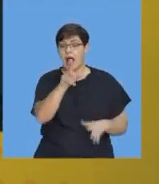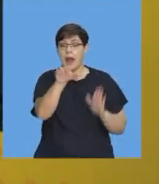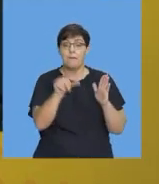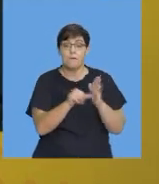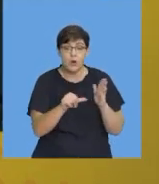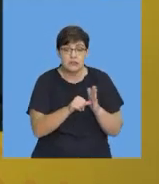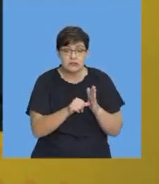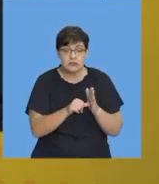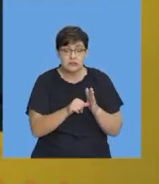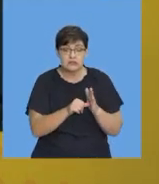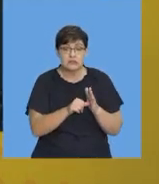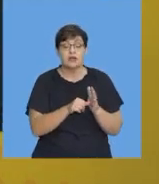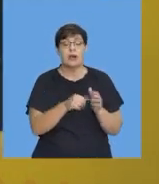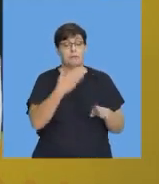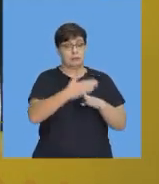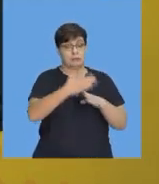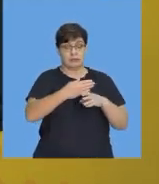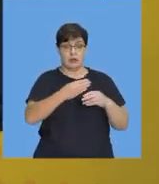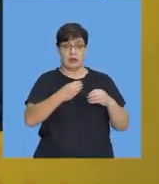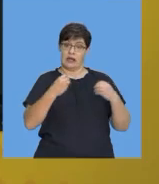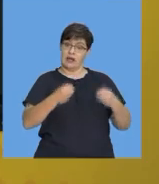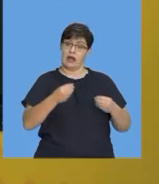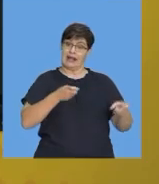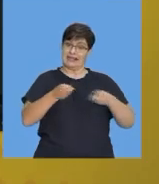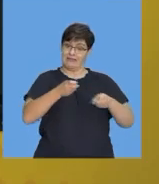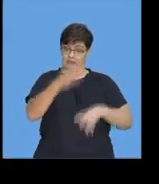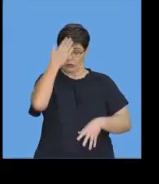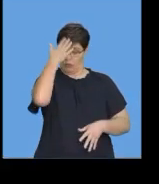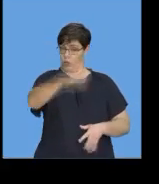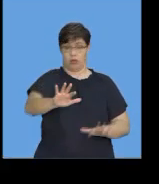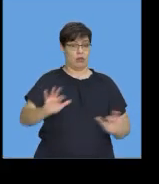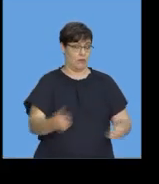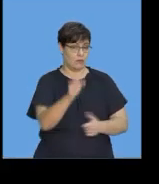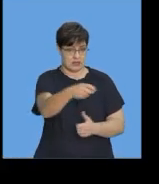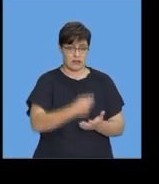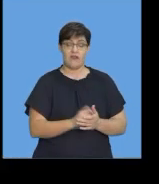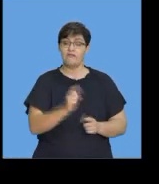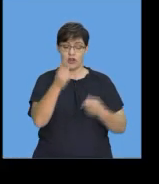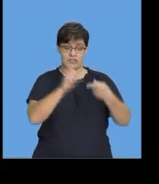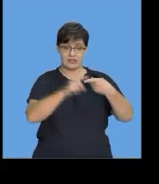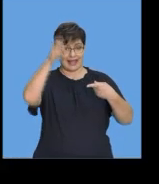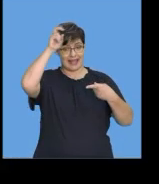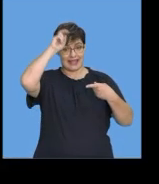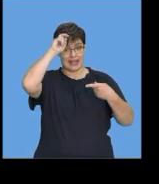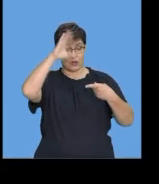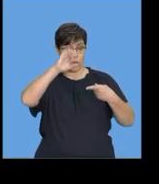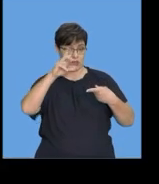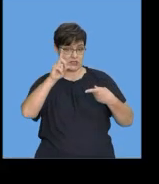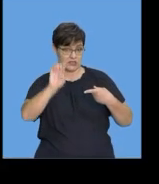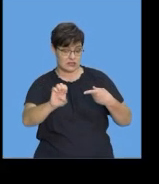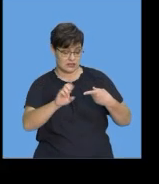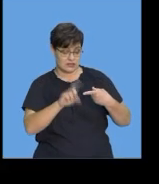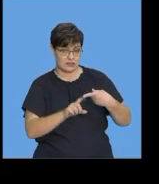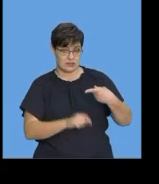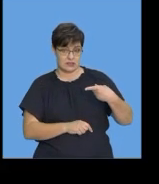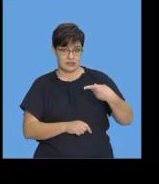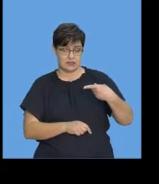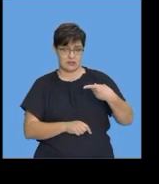it's important to know your corporate governance. So obviously, the first one is the King Code, right?